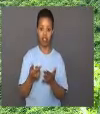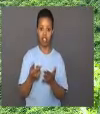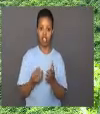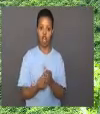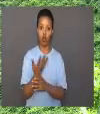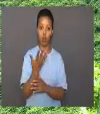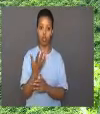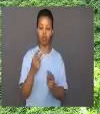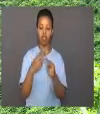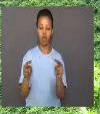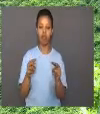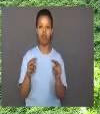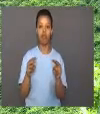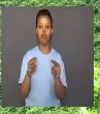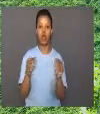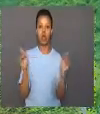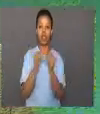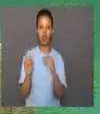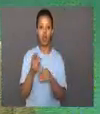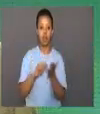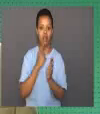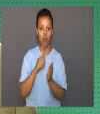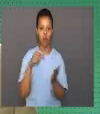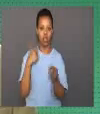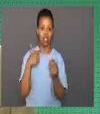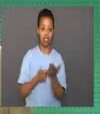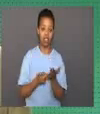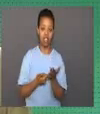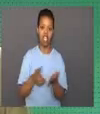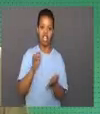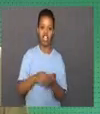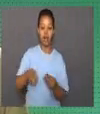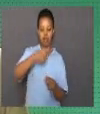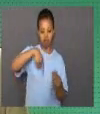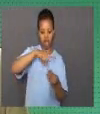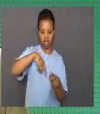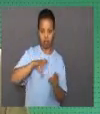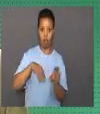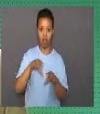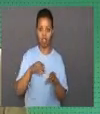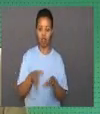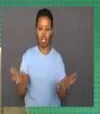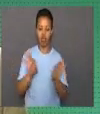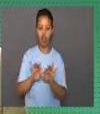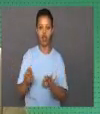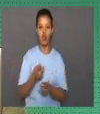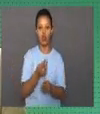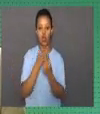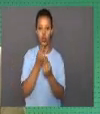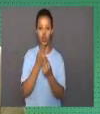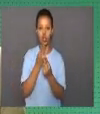for resources is limited. Recycling provides a fresh source